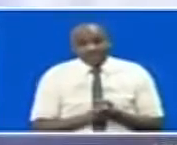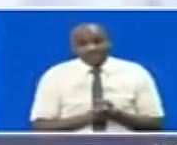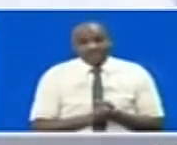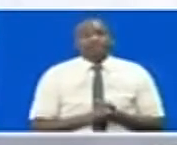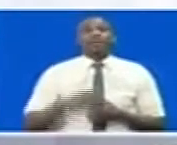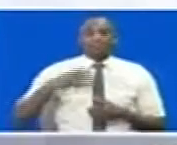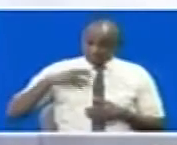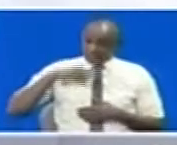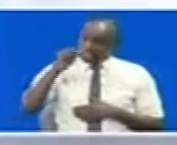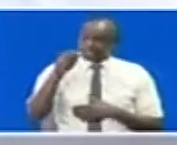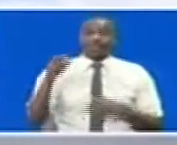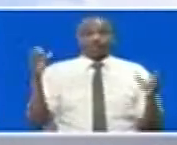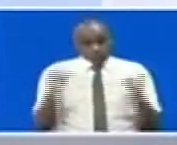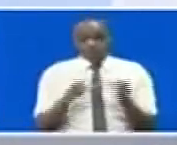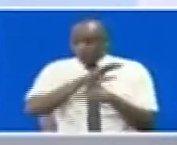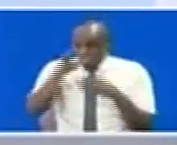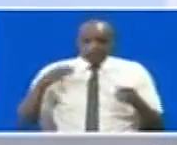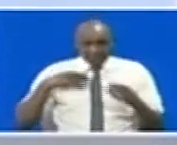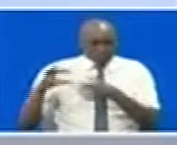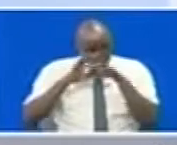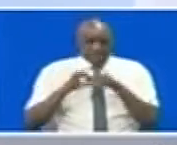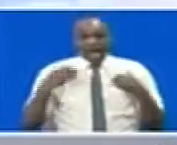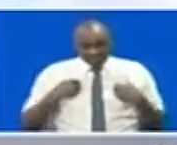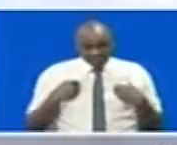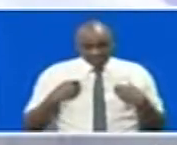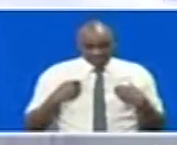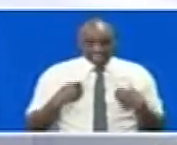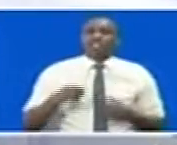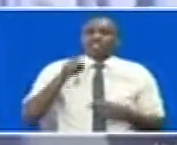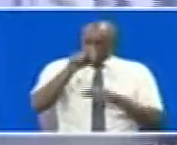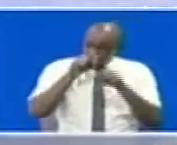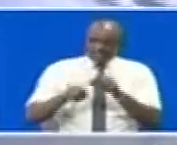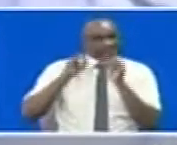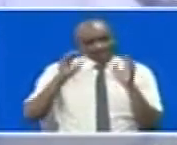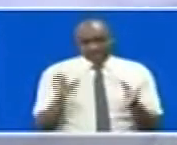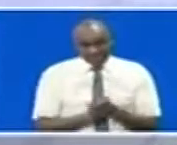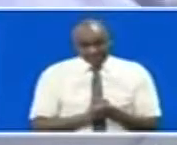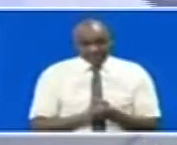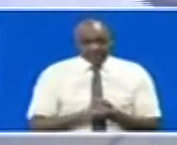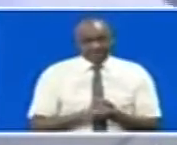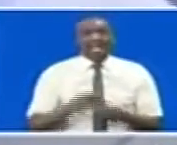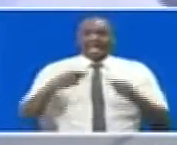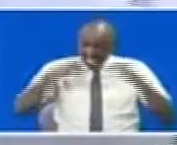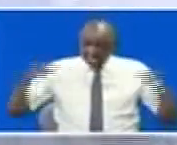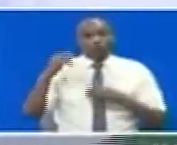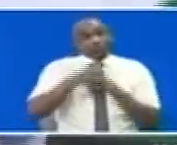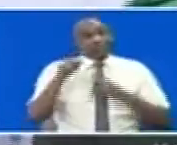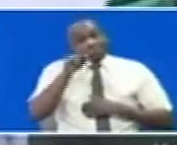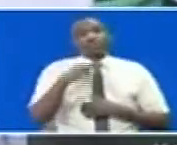Therefore, one NASA, the principles are united. Do not divide us. The enemy of this